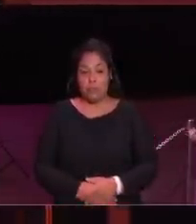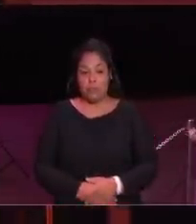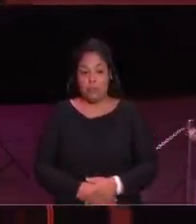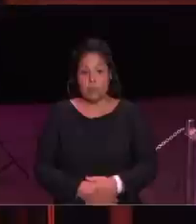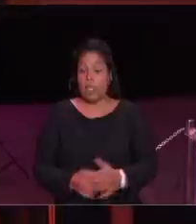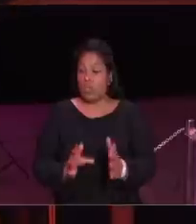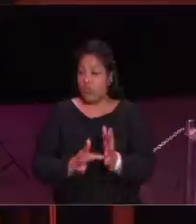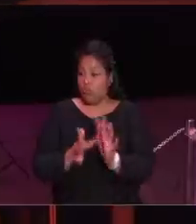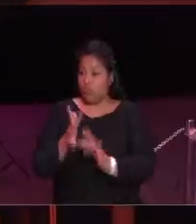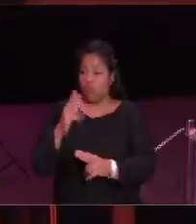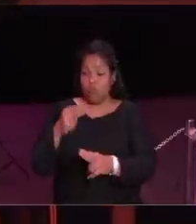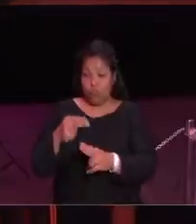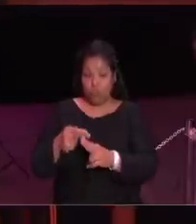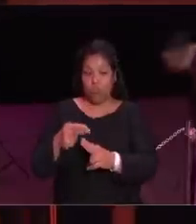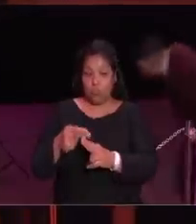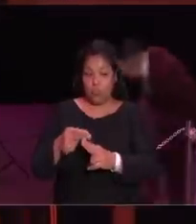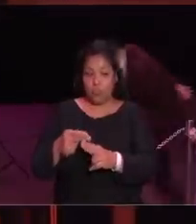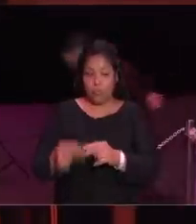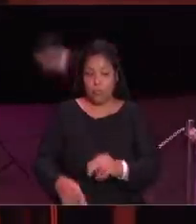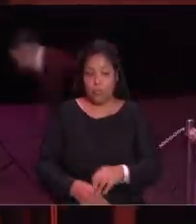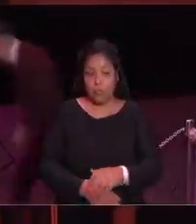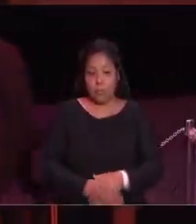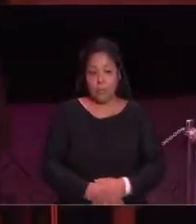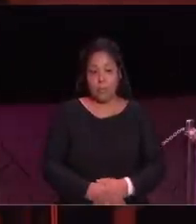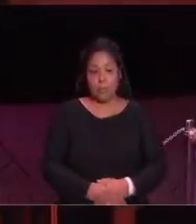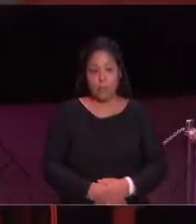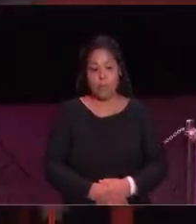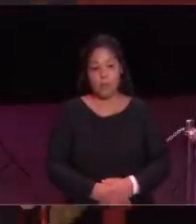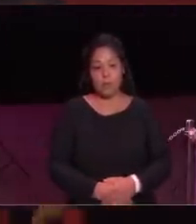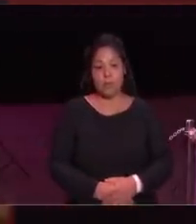In Jesus' name.